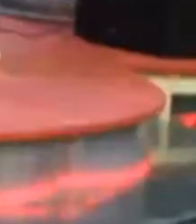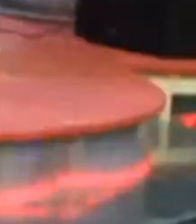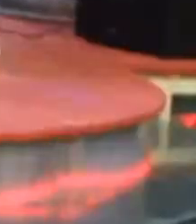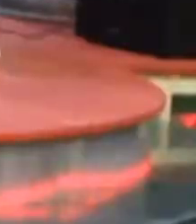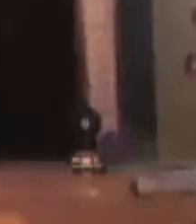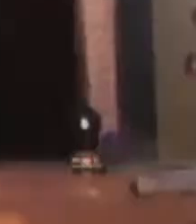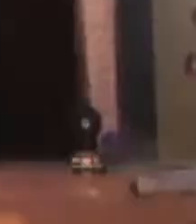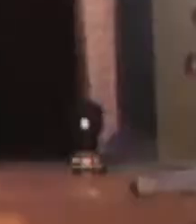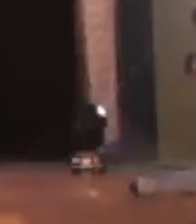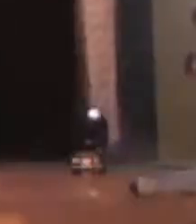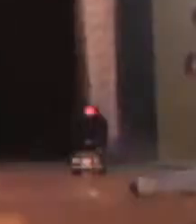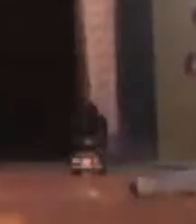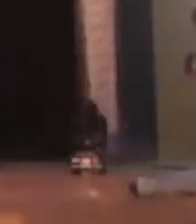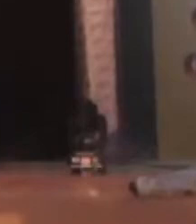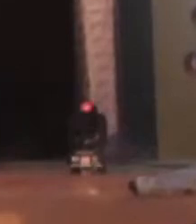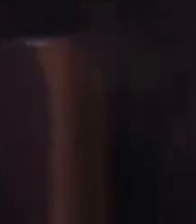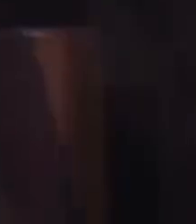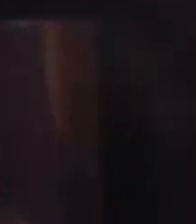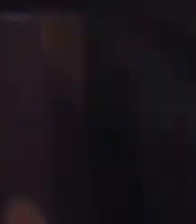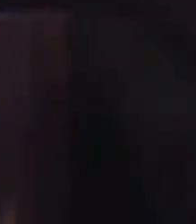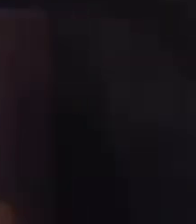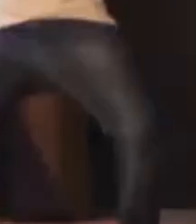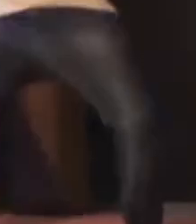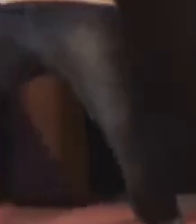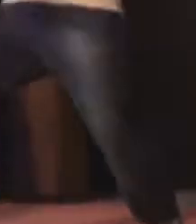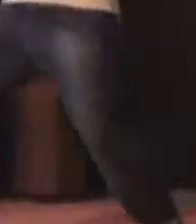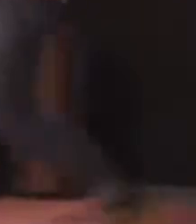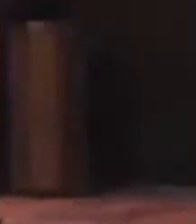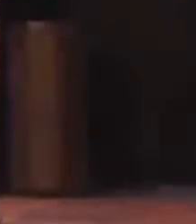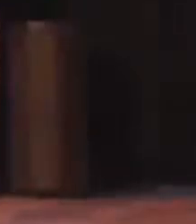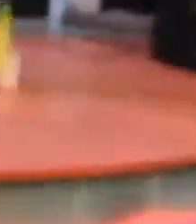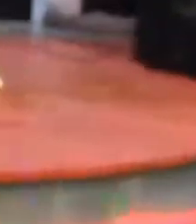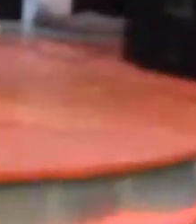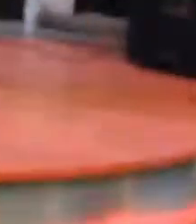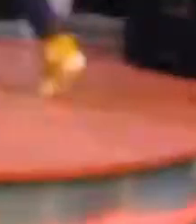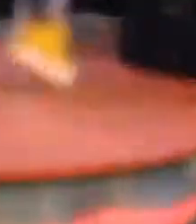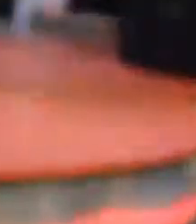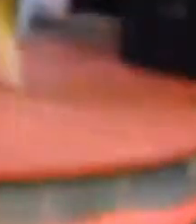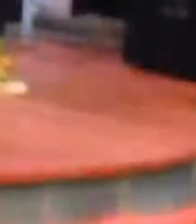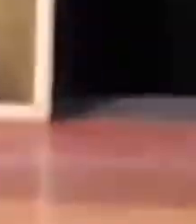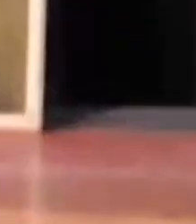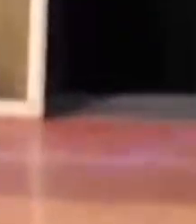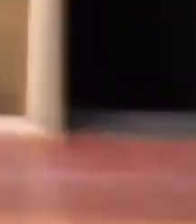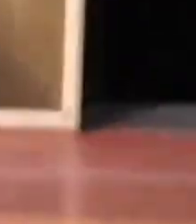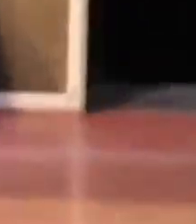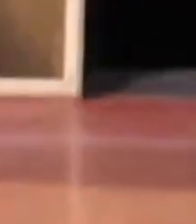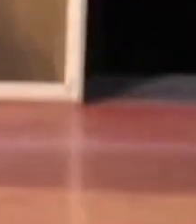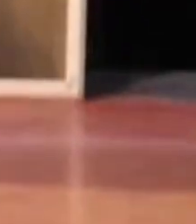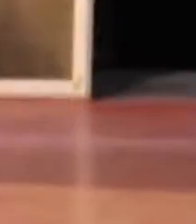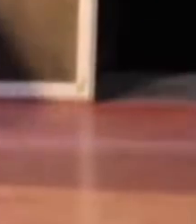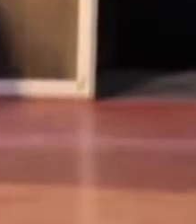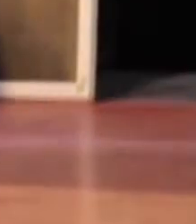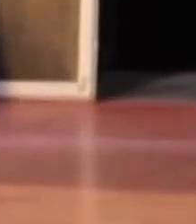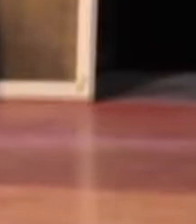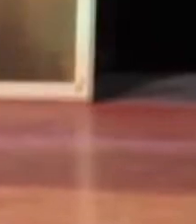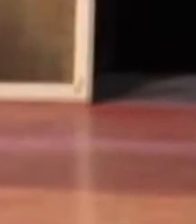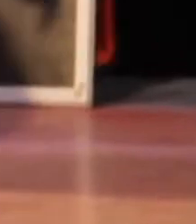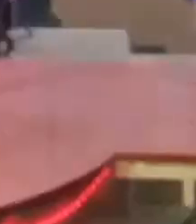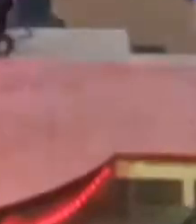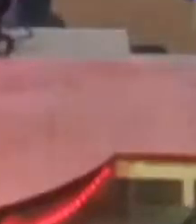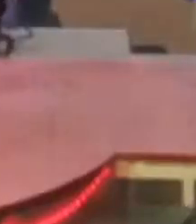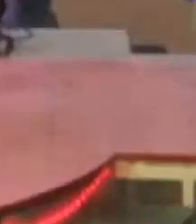dance moves. On this stage, they claim their space and who they are with